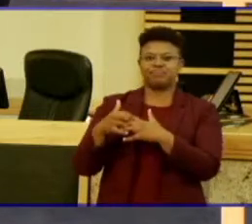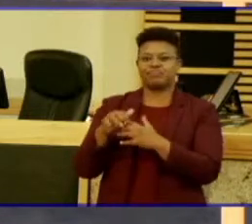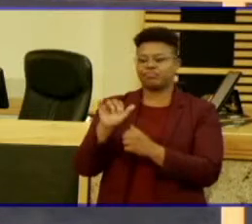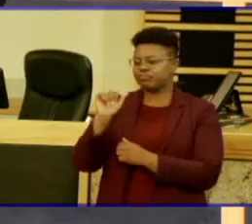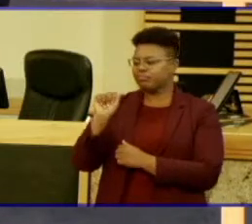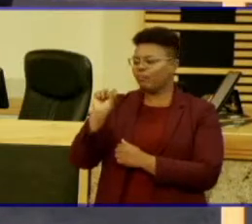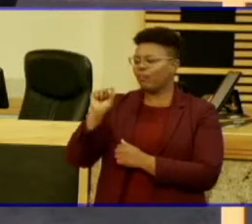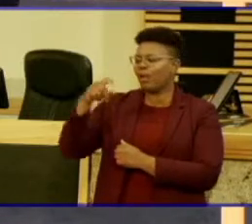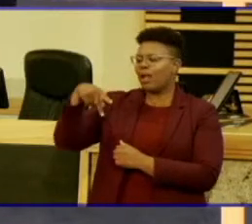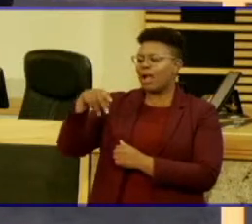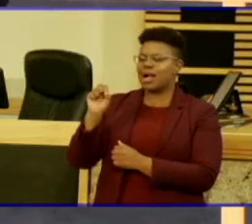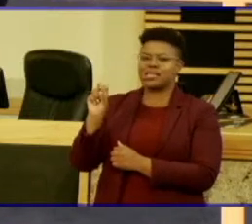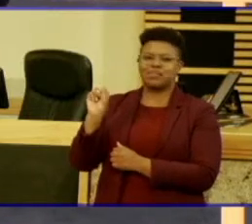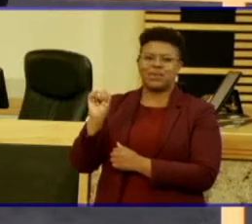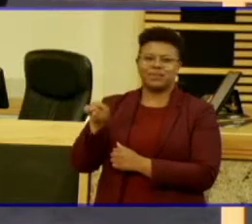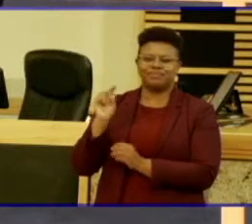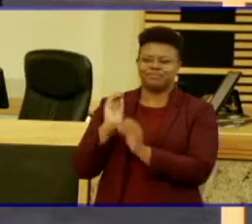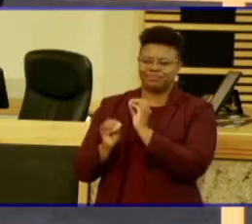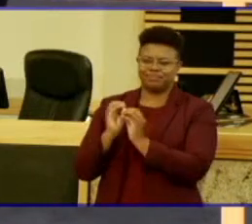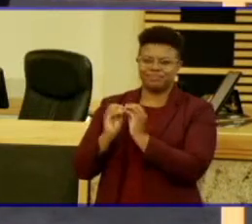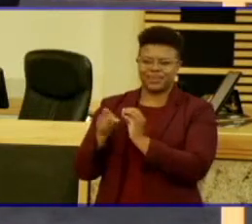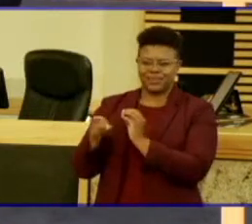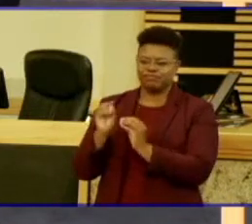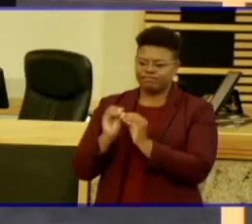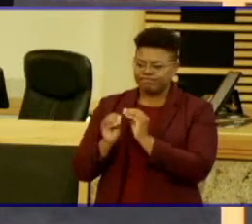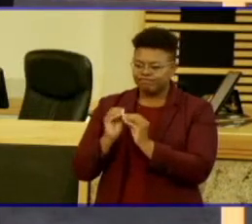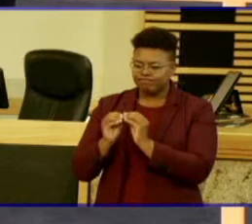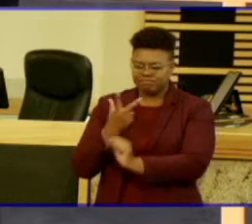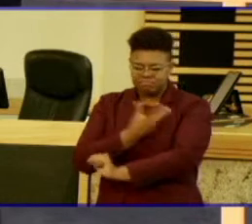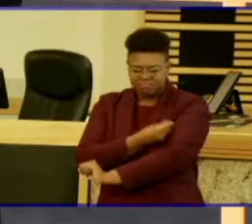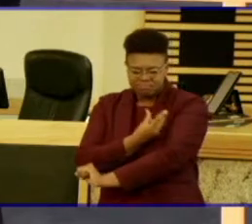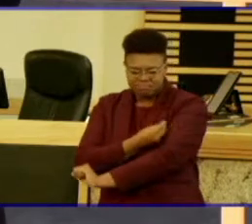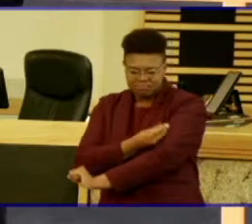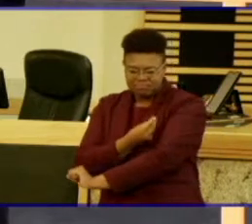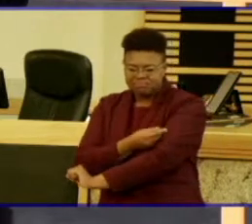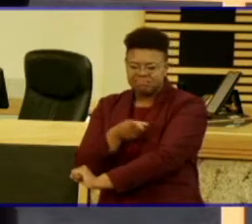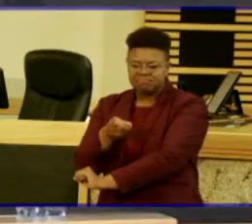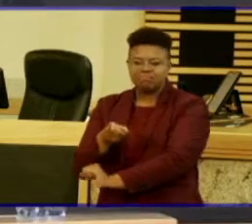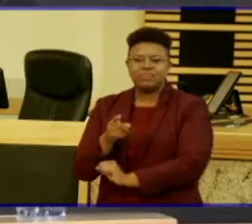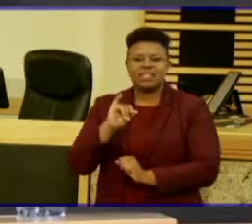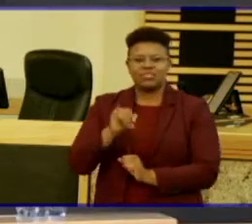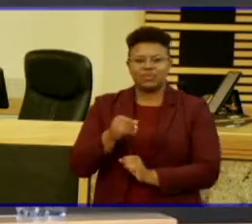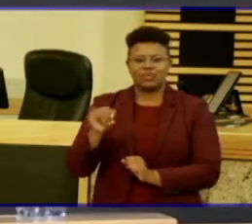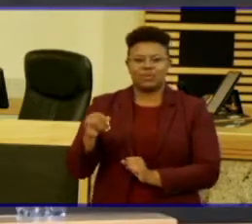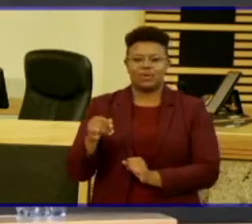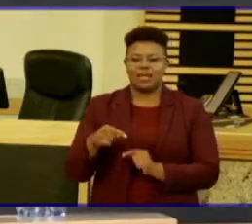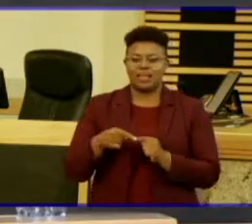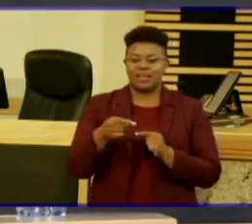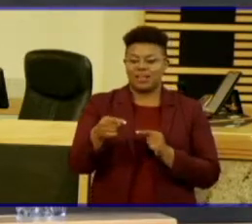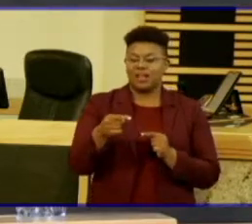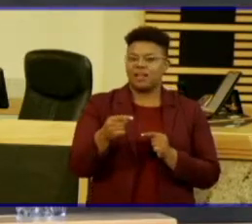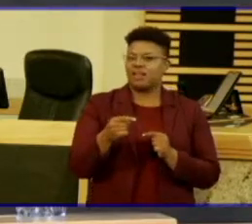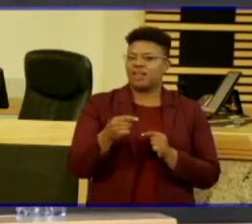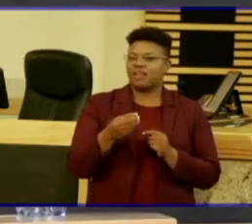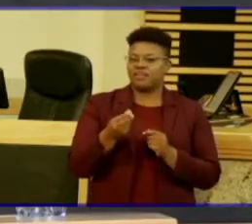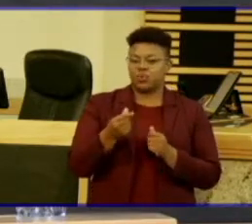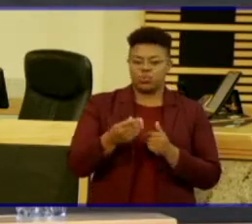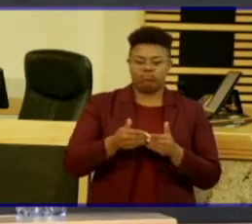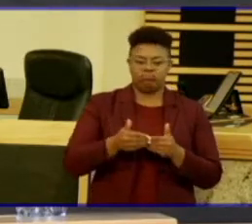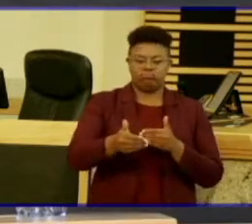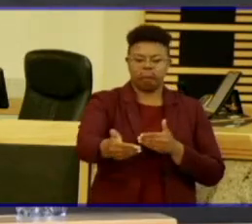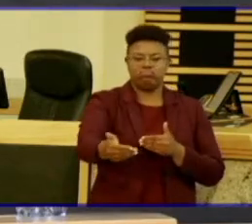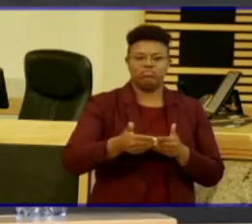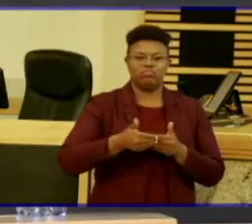the manufacturing of this vaccine, Johnson & Johnson, in the next a few quarters to come of this financial